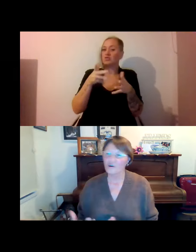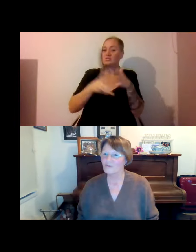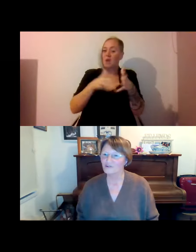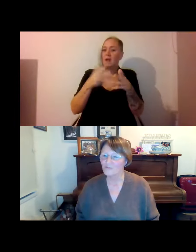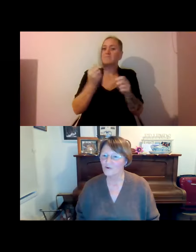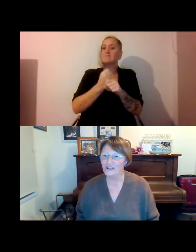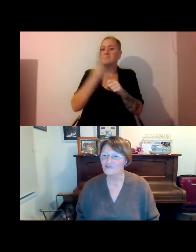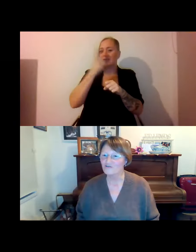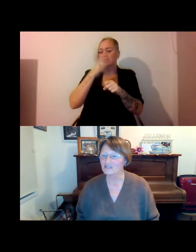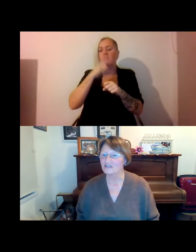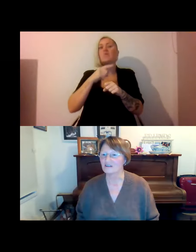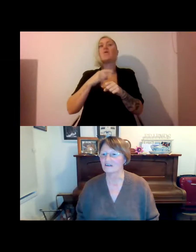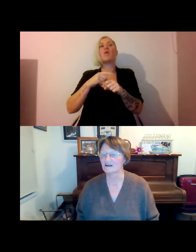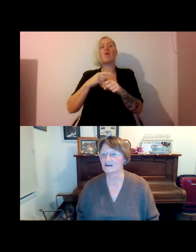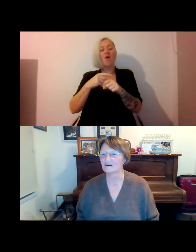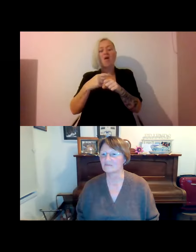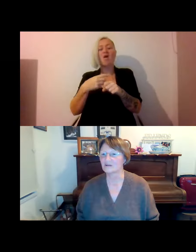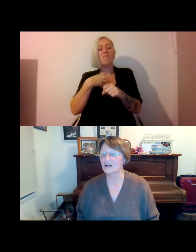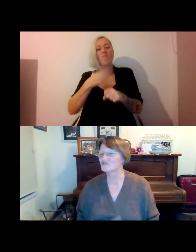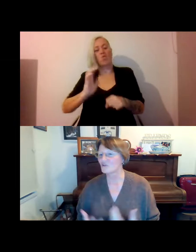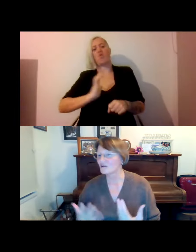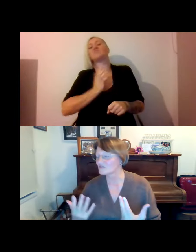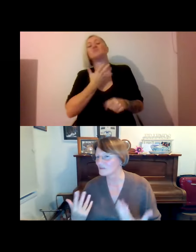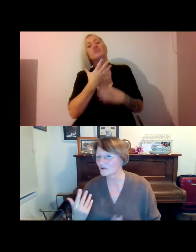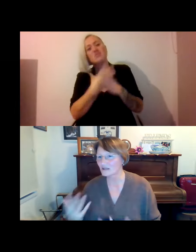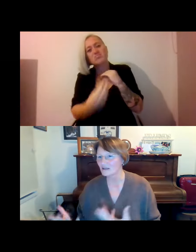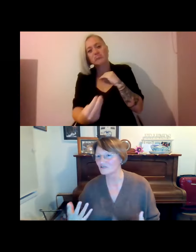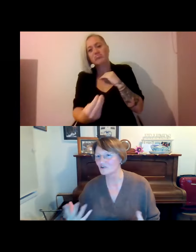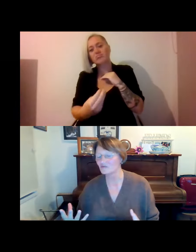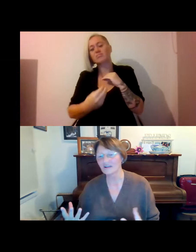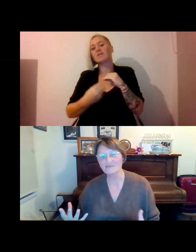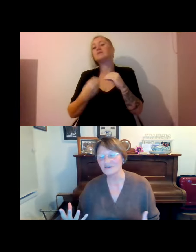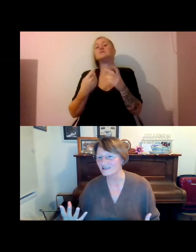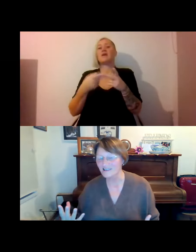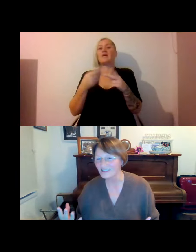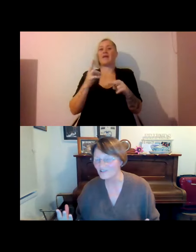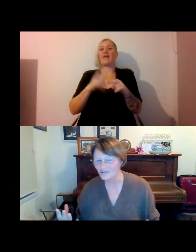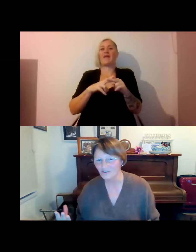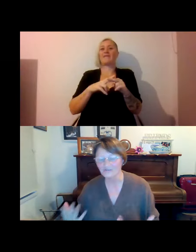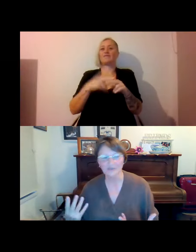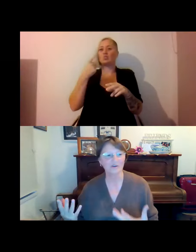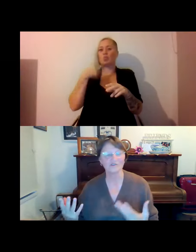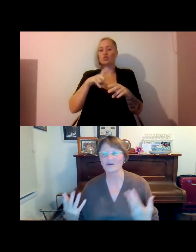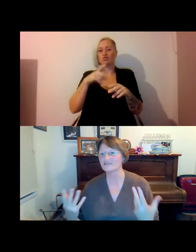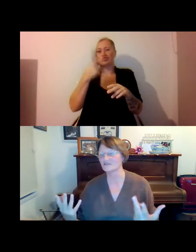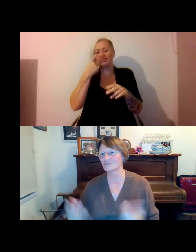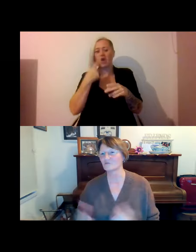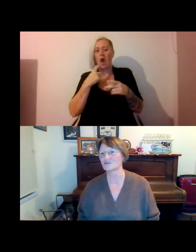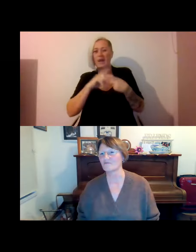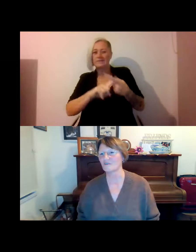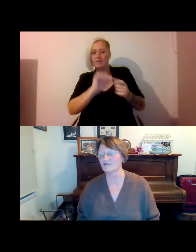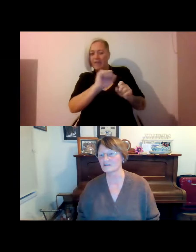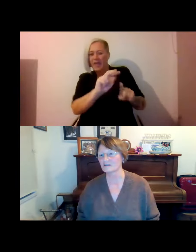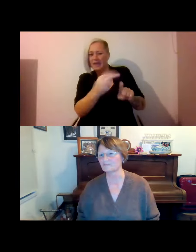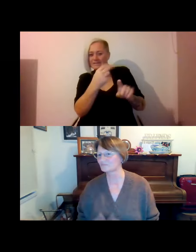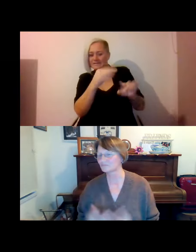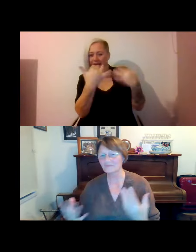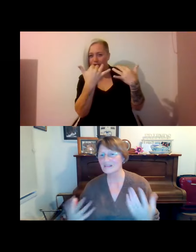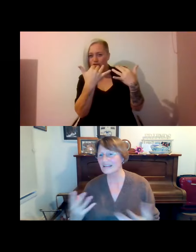so much more interesting. So if somebody, in terms of keeping the attention of someone who has difficulty